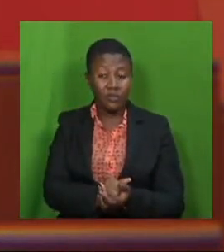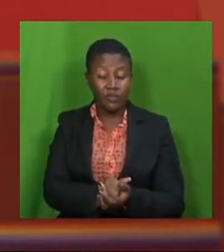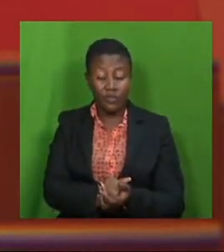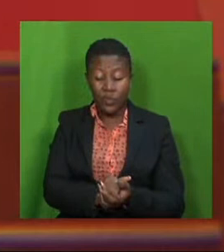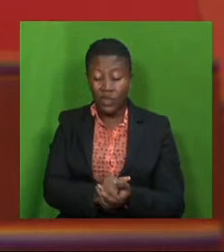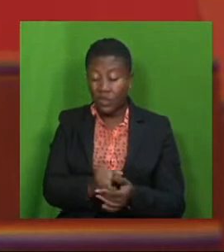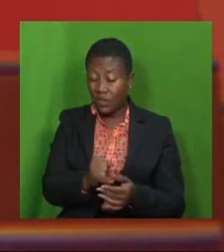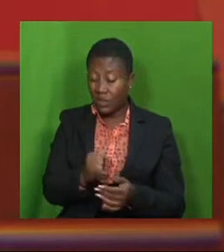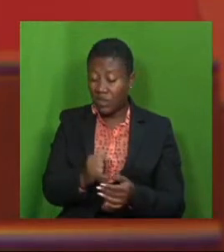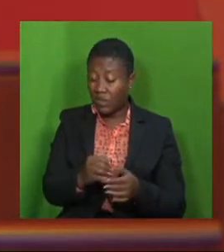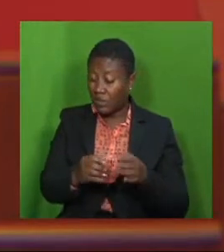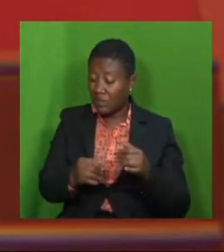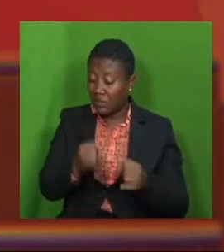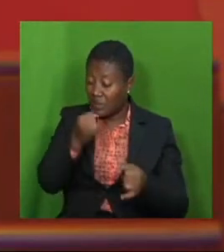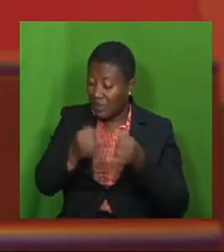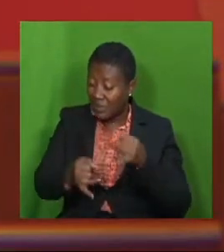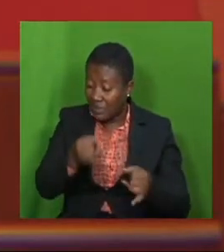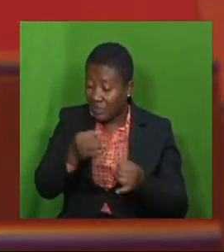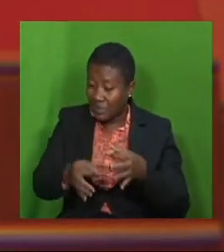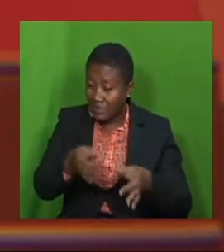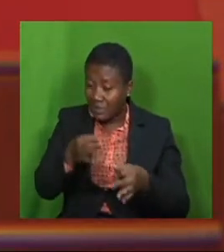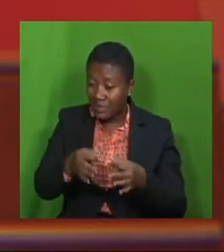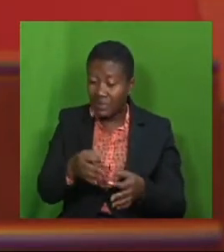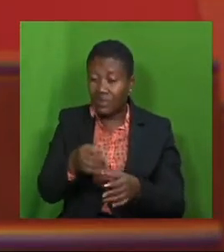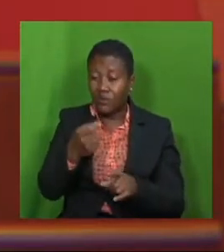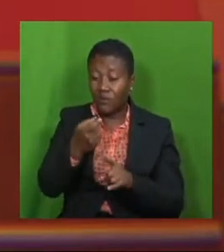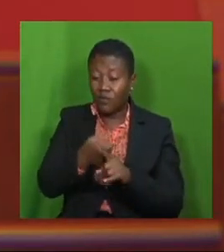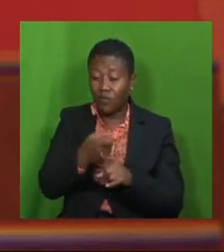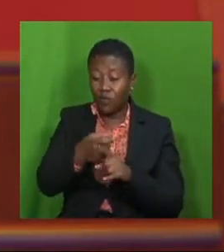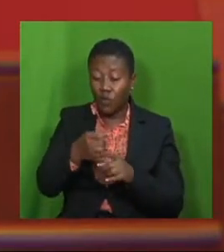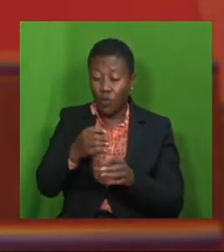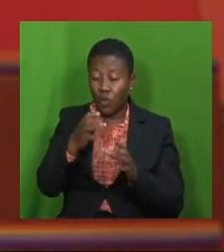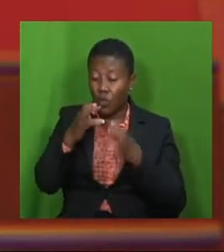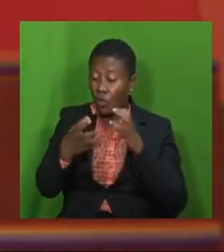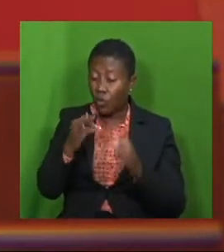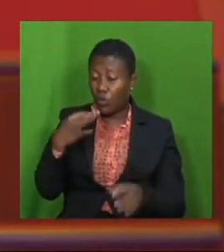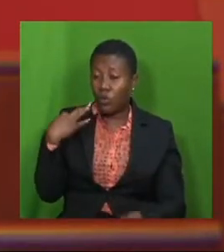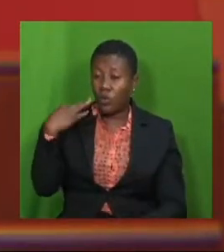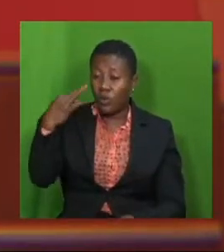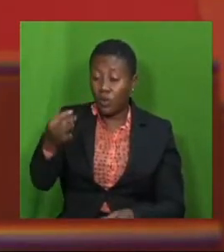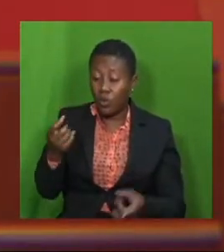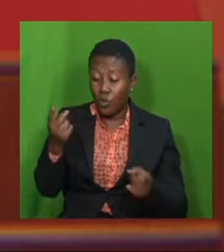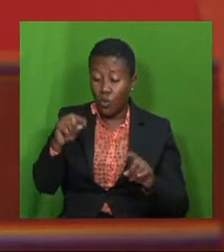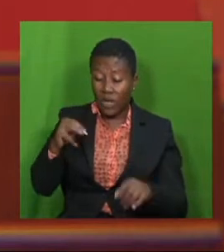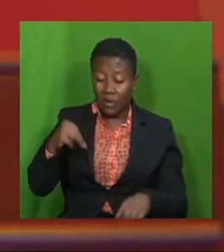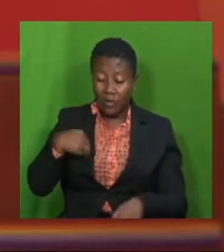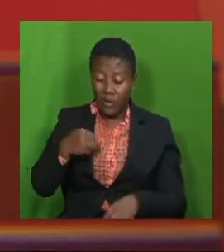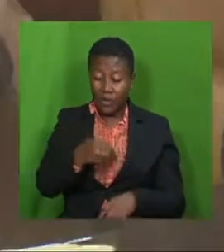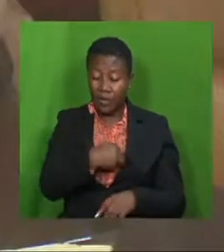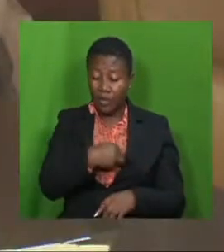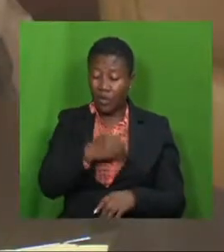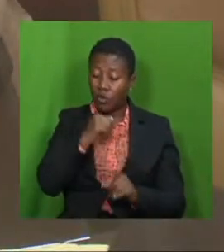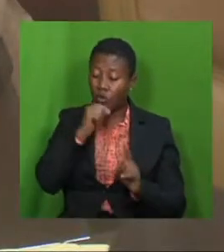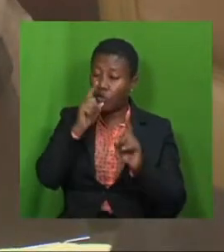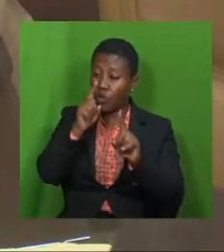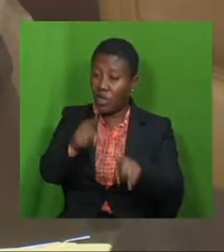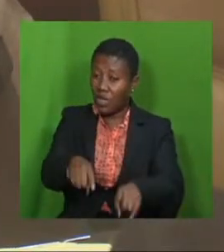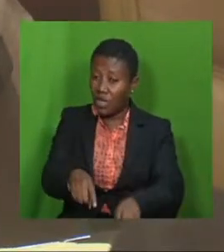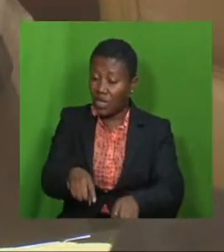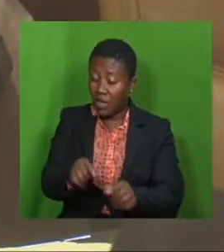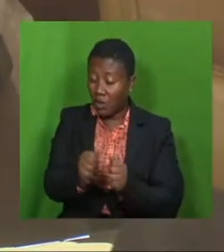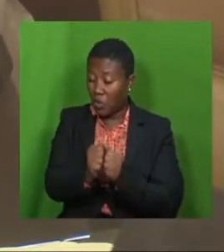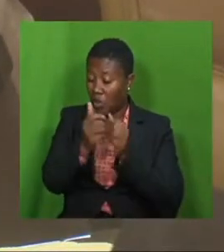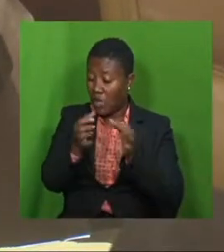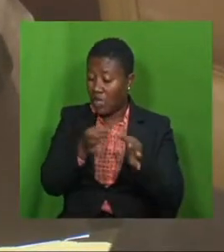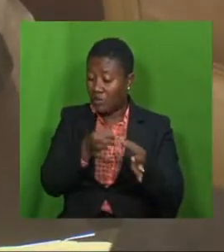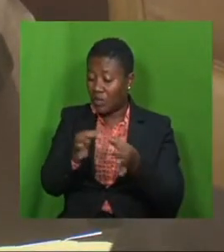which suggests that once a member is absent from Parliament without explanation for more than 15 sitting